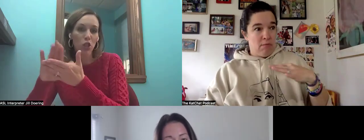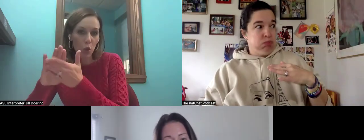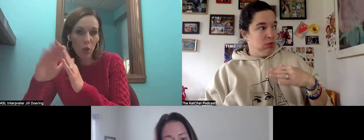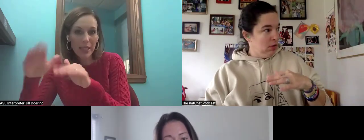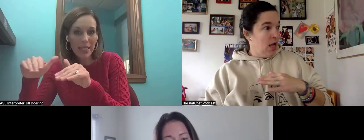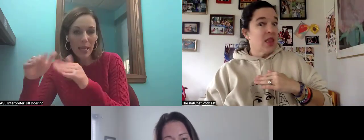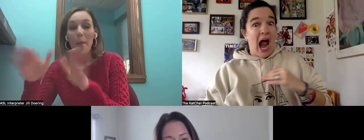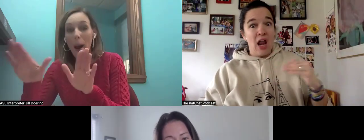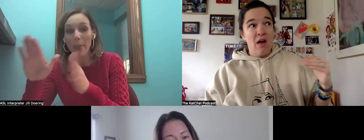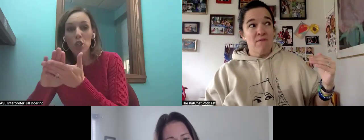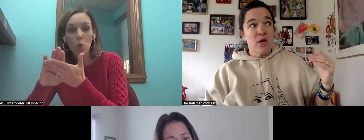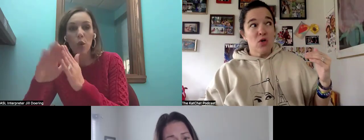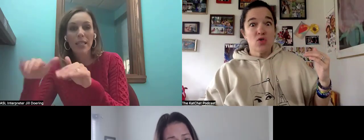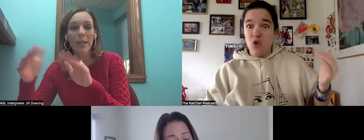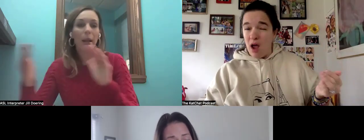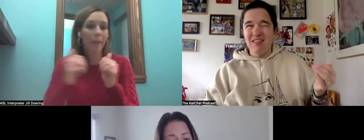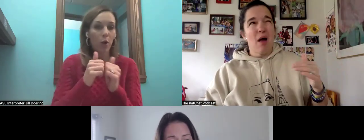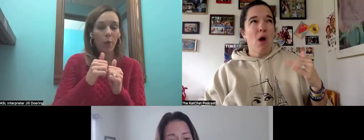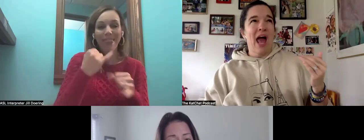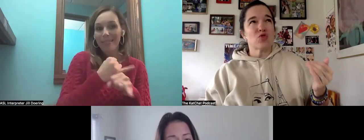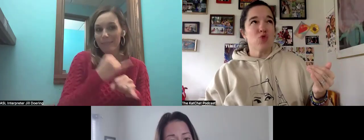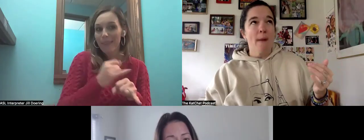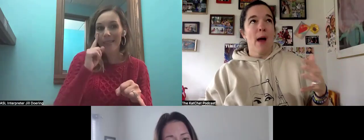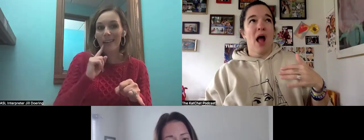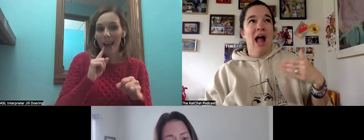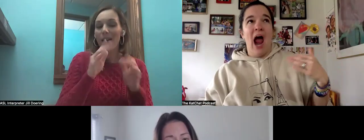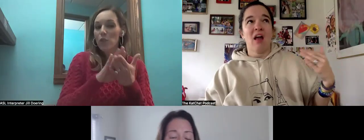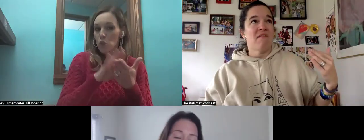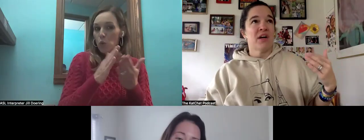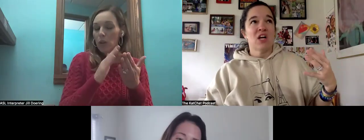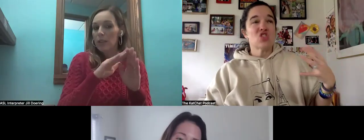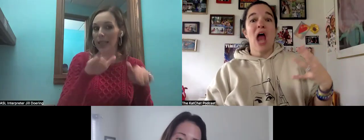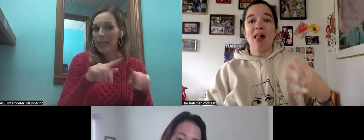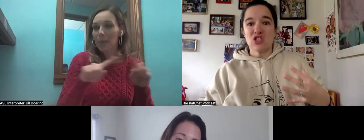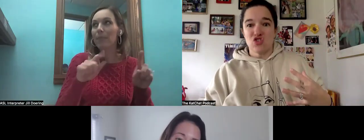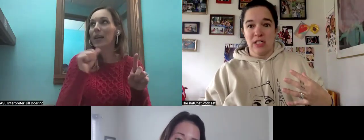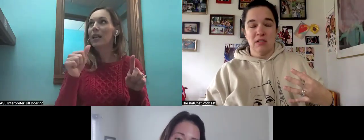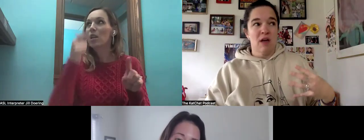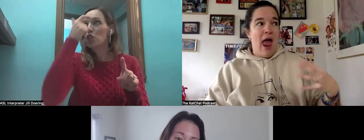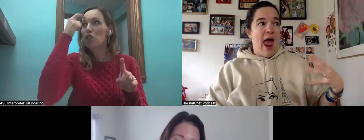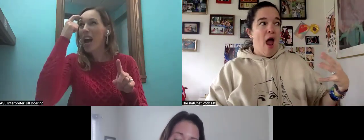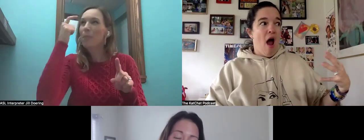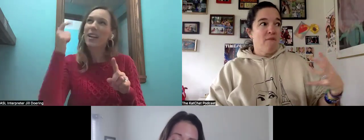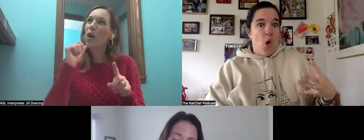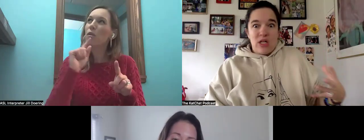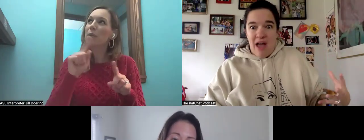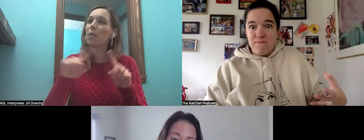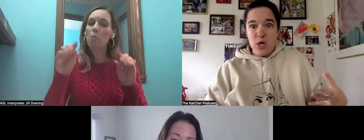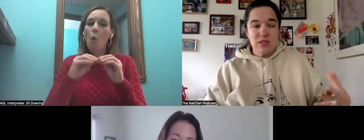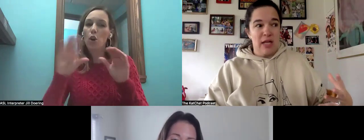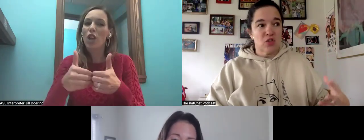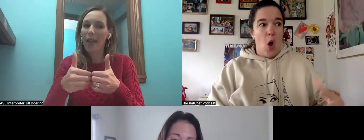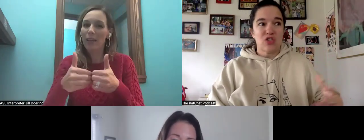system. A lot of well, not trauma, but a lot of challenges Yeah. for